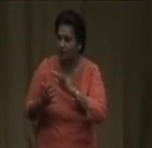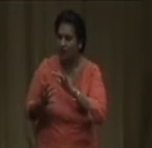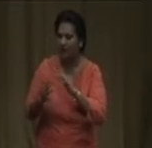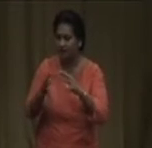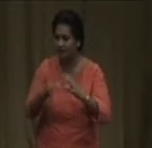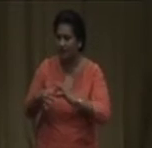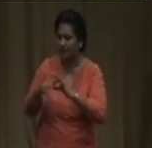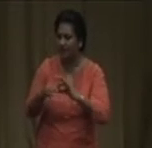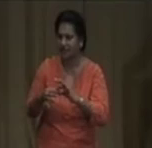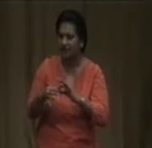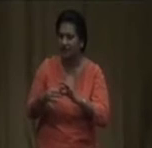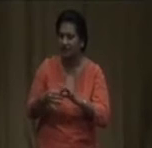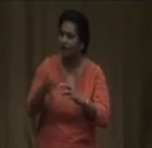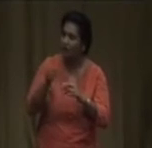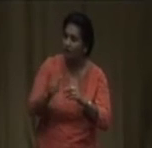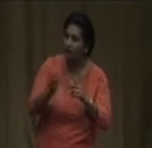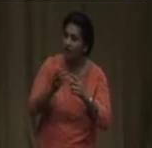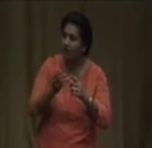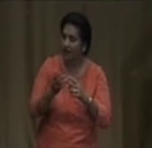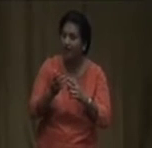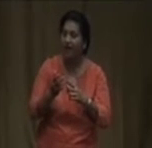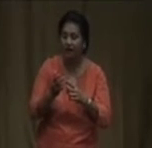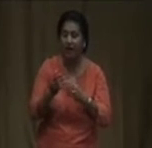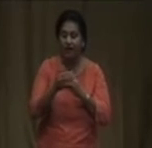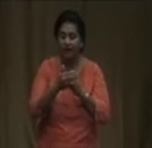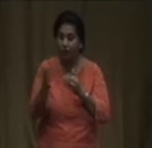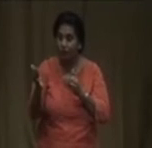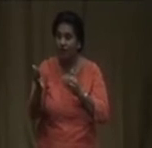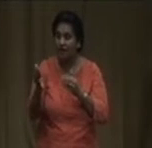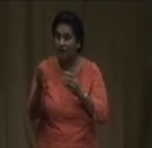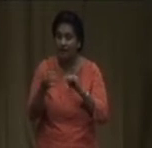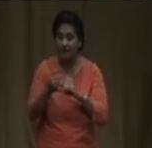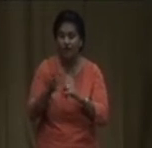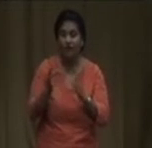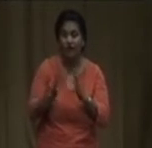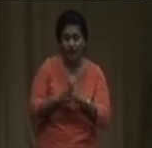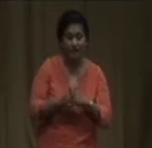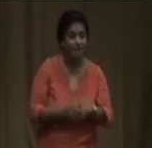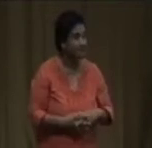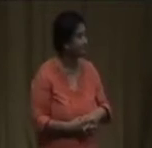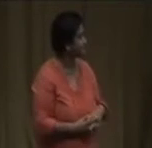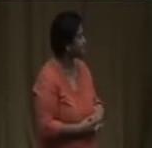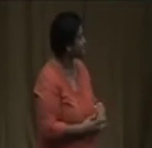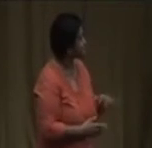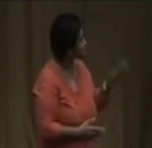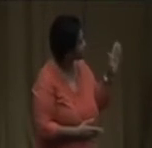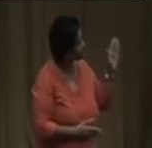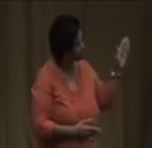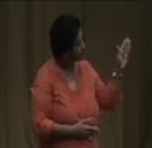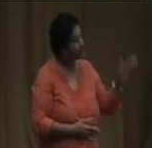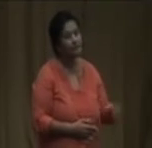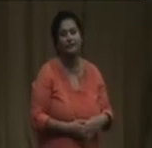network. We use another piece of open source software called Hypothesis. This is a piece of software that enables learners